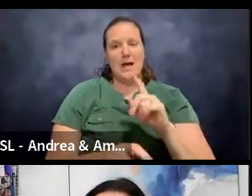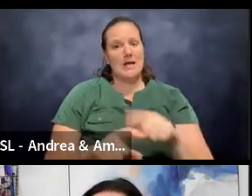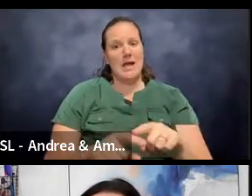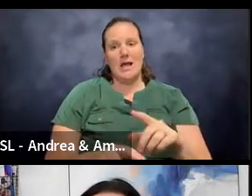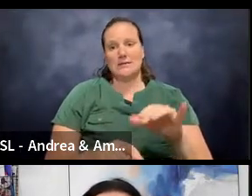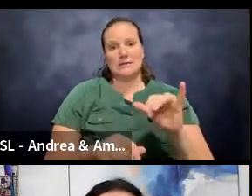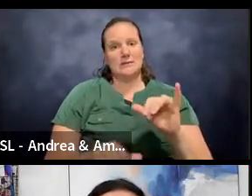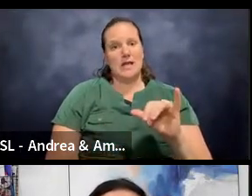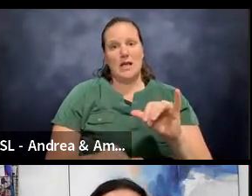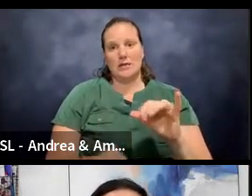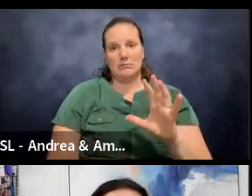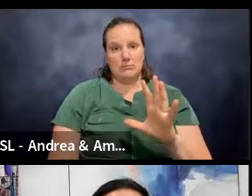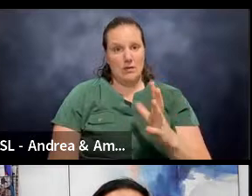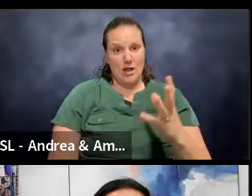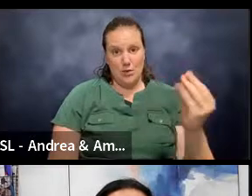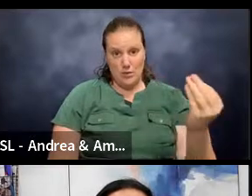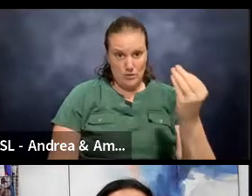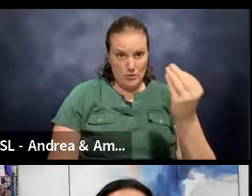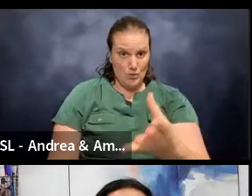Okay, just want to let you know.